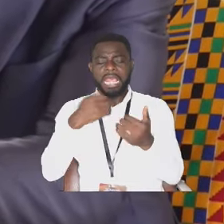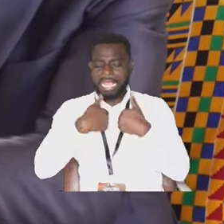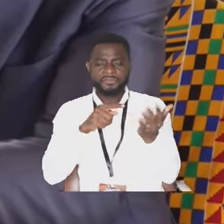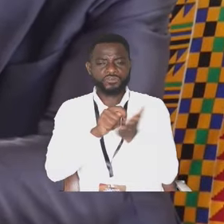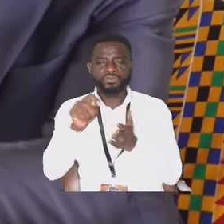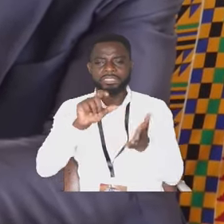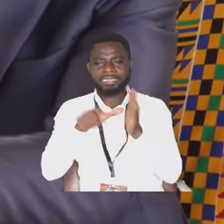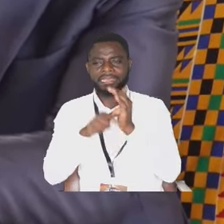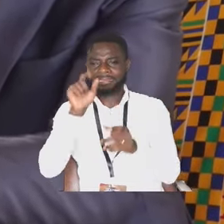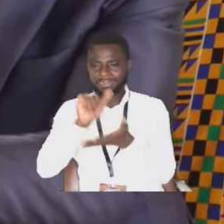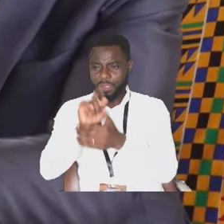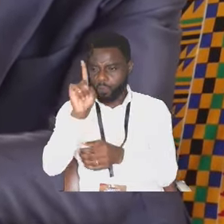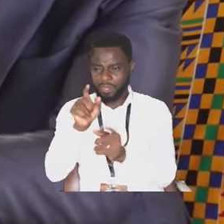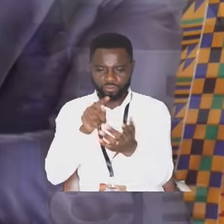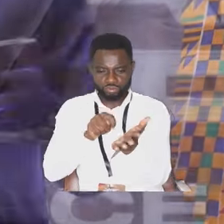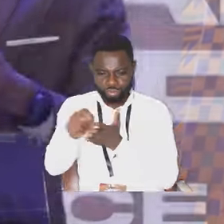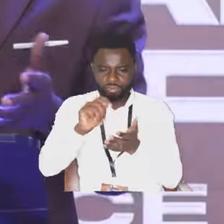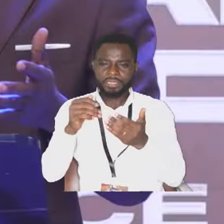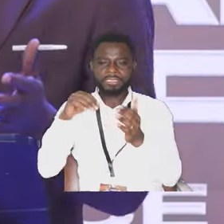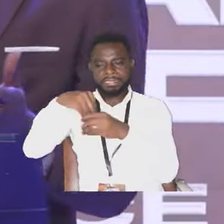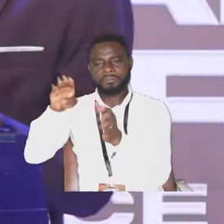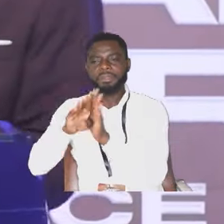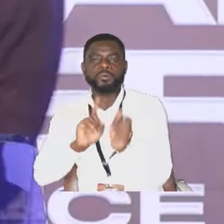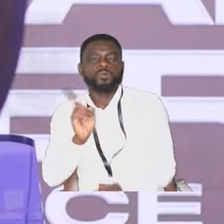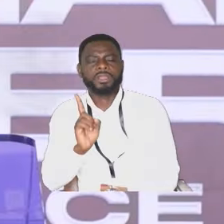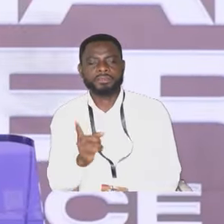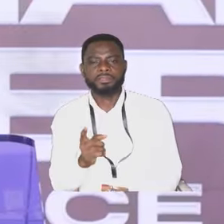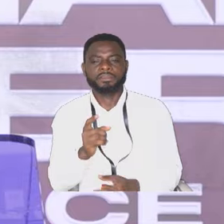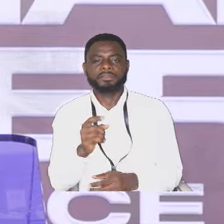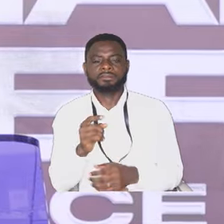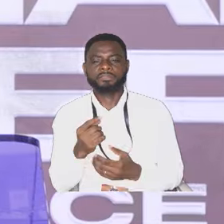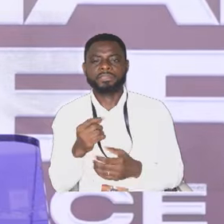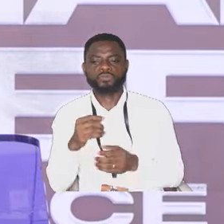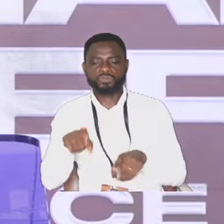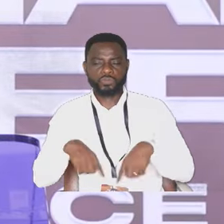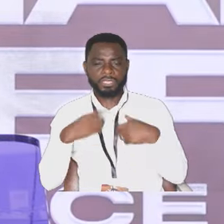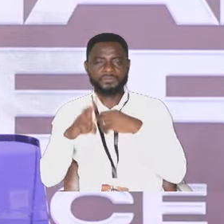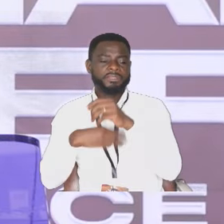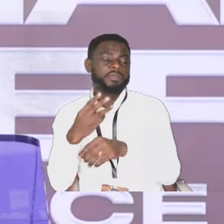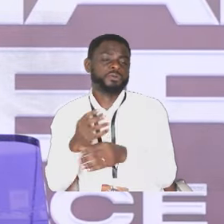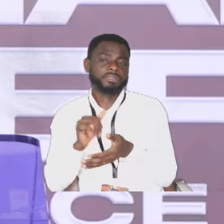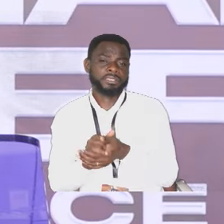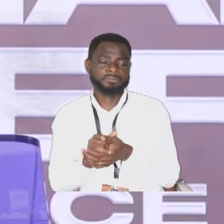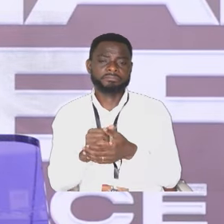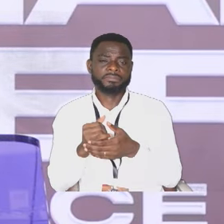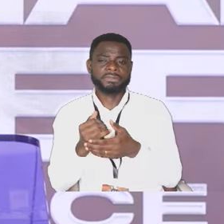Bible outlines? So here we are living in a world that the meta-narratives of Scripture have been neglected. They